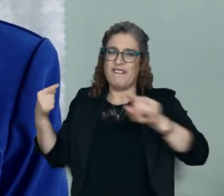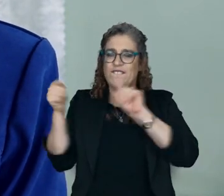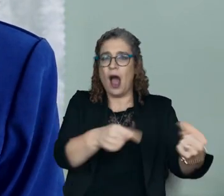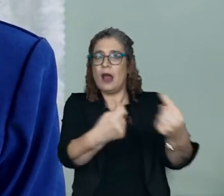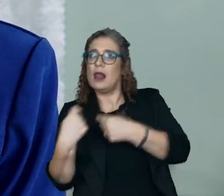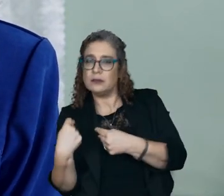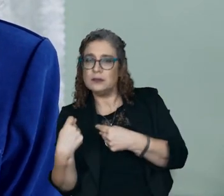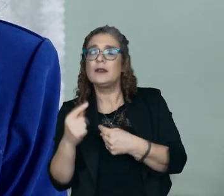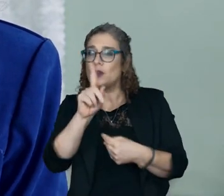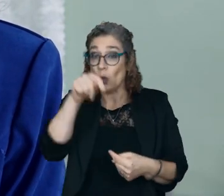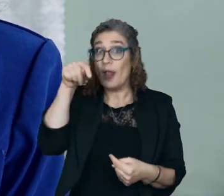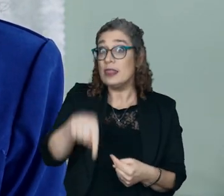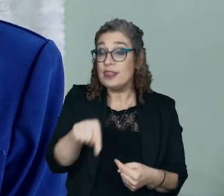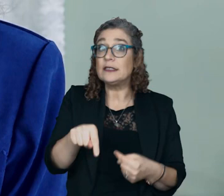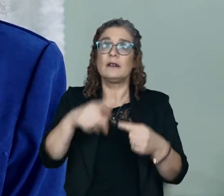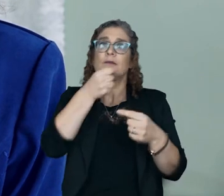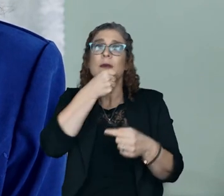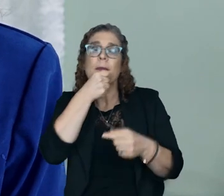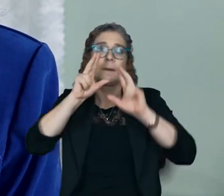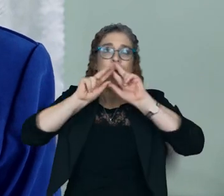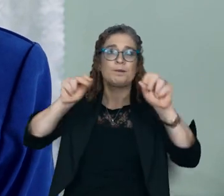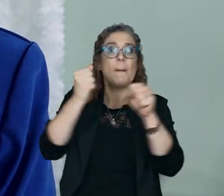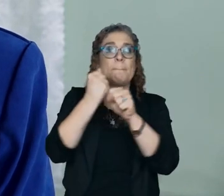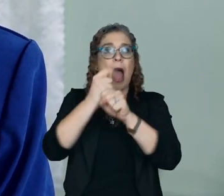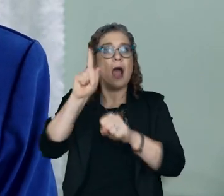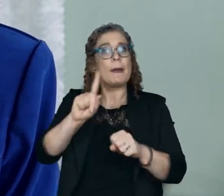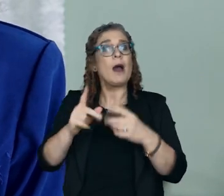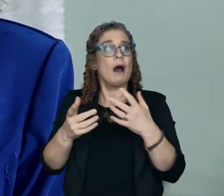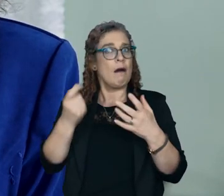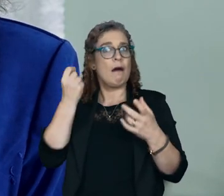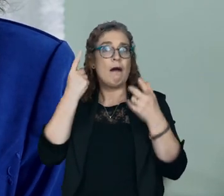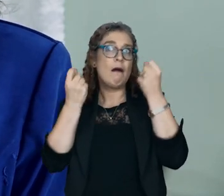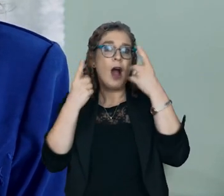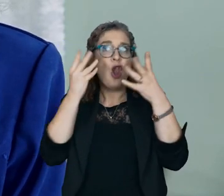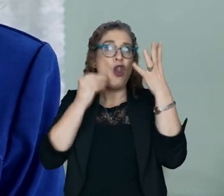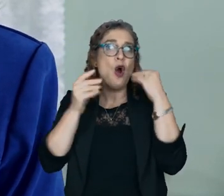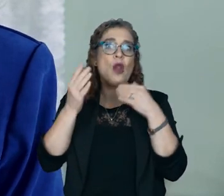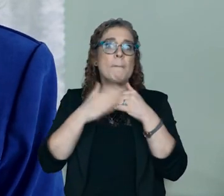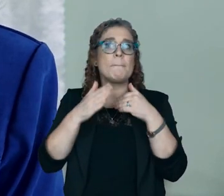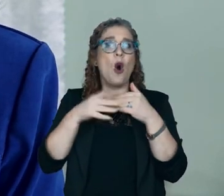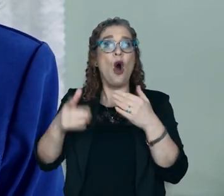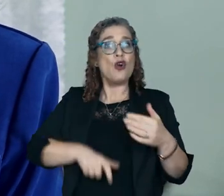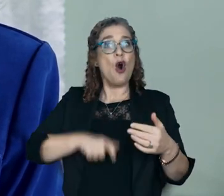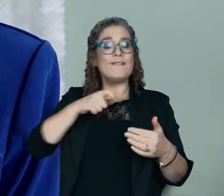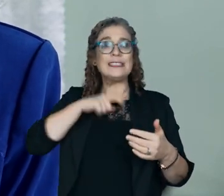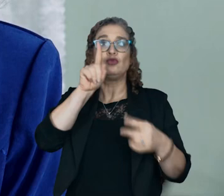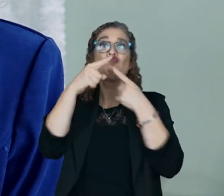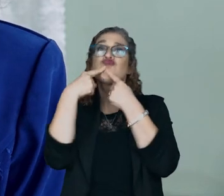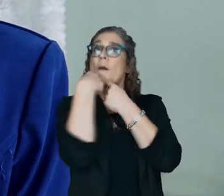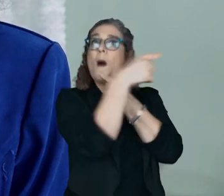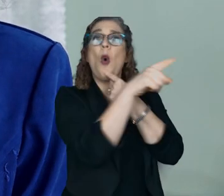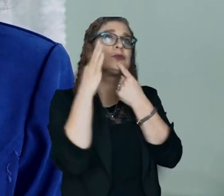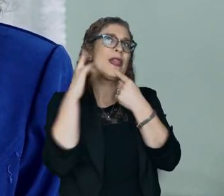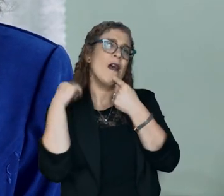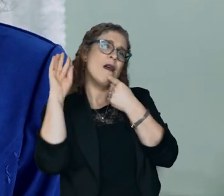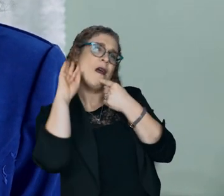in increasing the confidence of communities to report perpetrators.